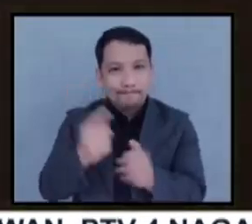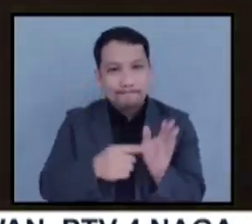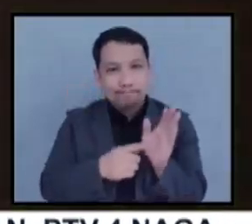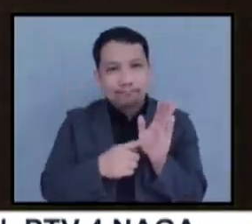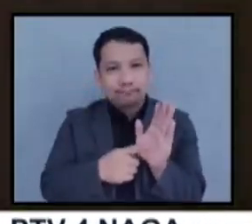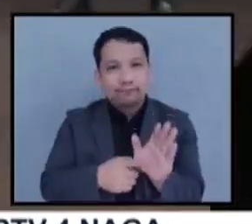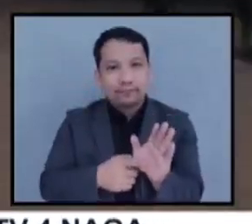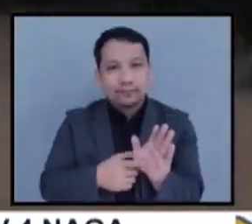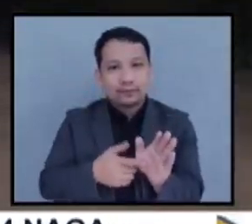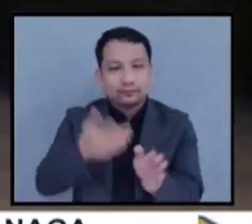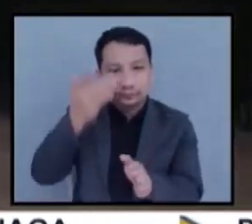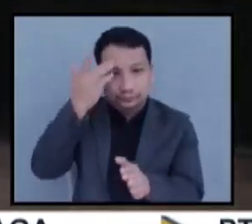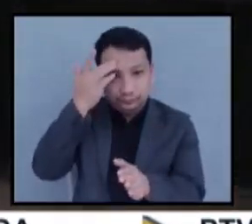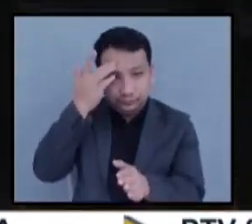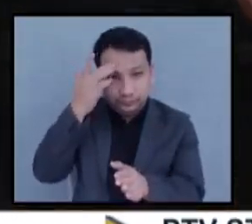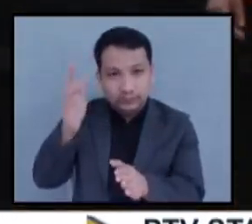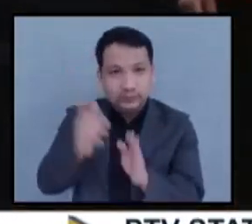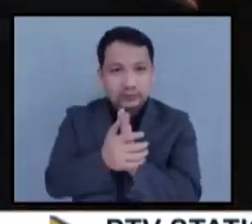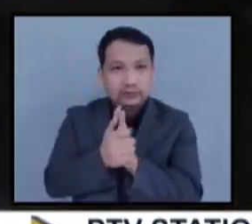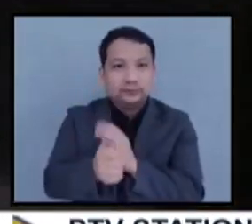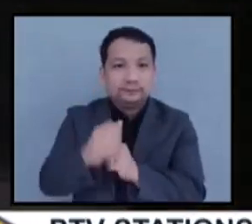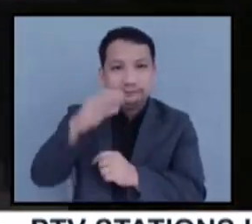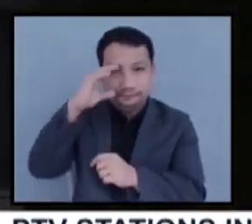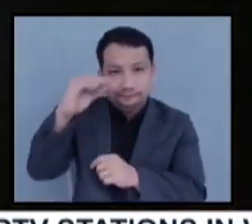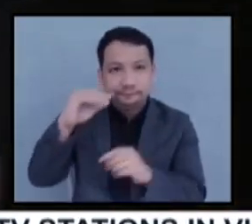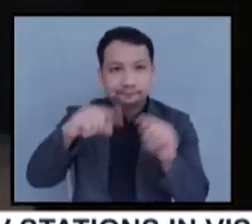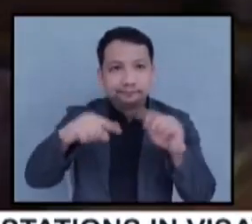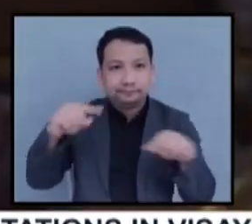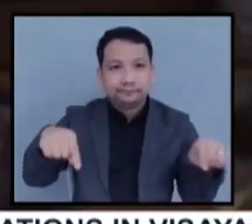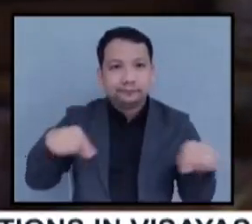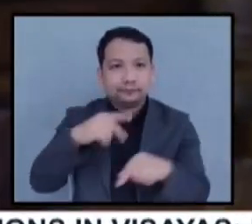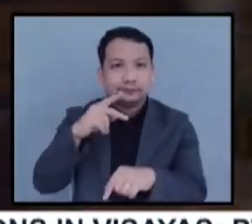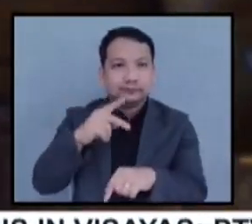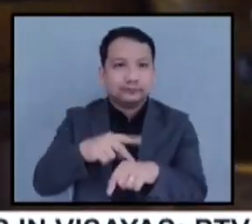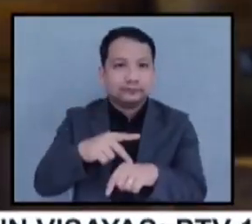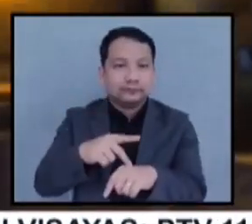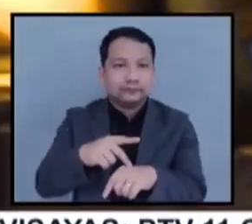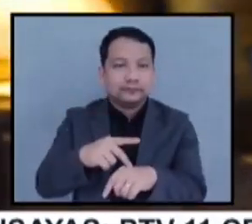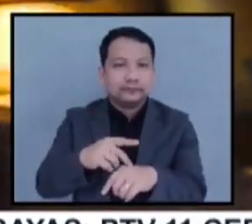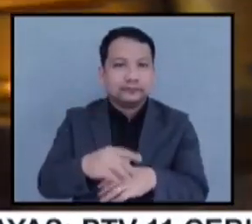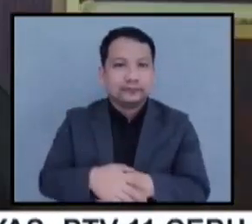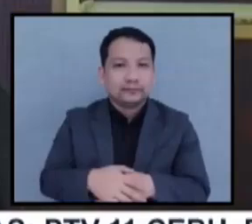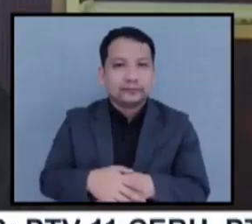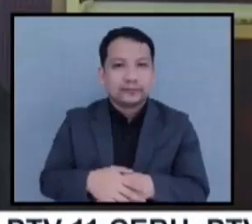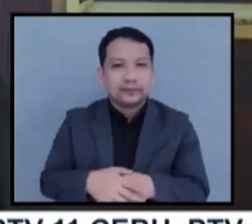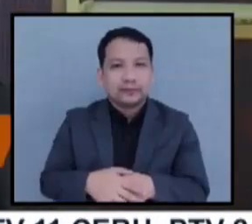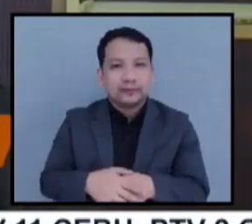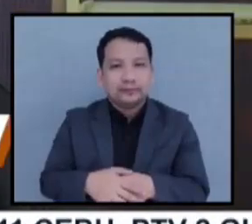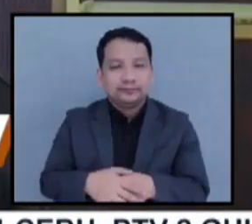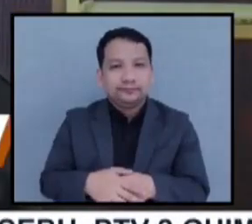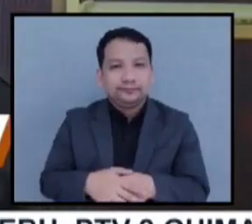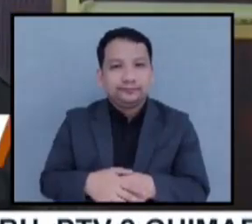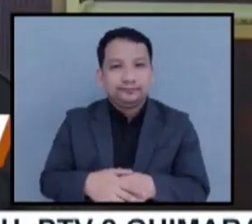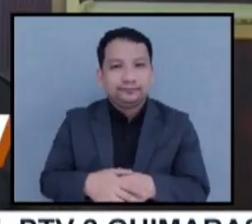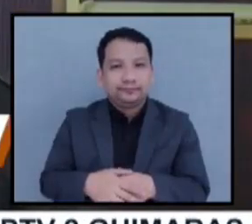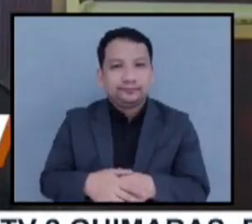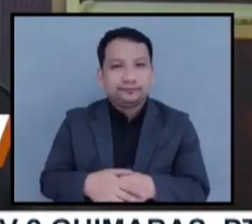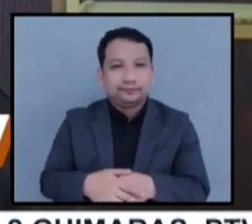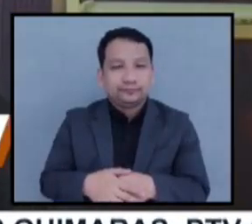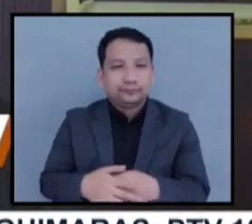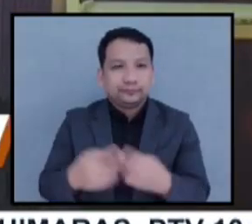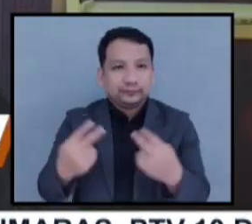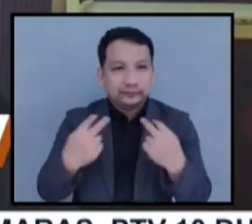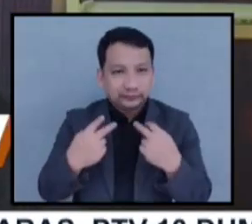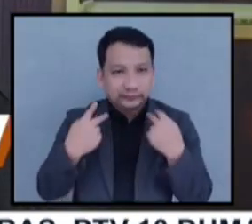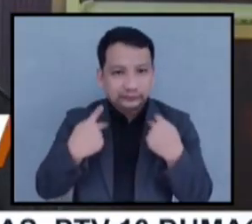kagalingan ng mga kalalakihan mula sa iba't ibang bahagi ng bansa. This is not just handsome man, physical looks, but it's